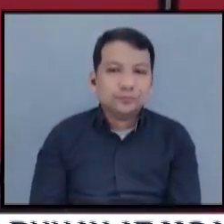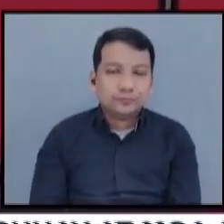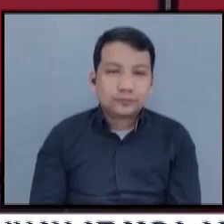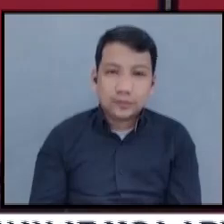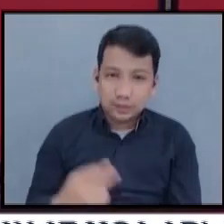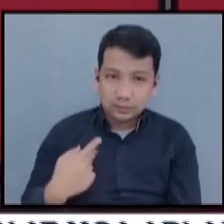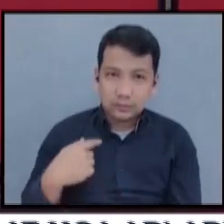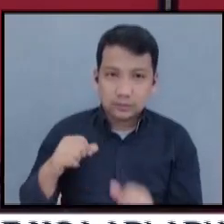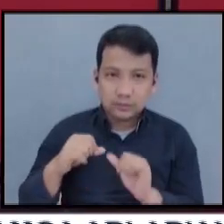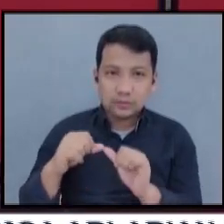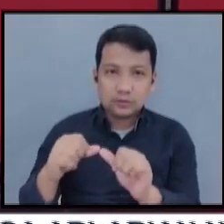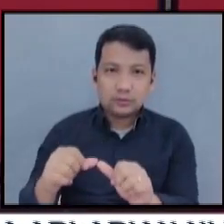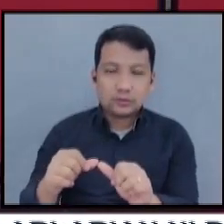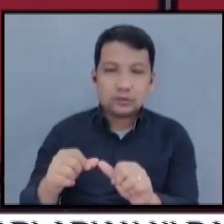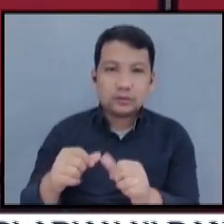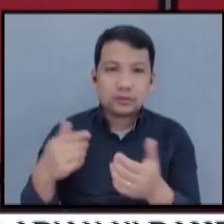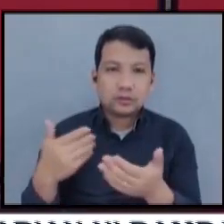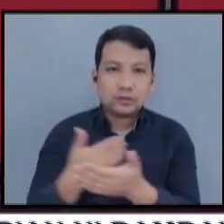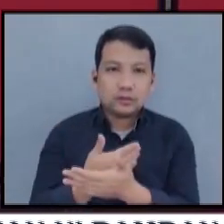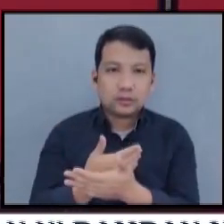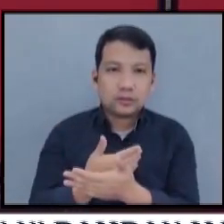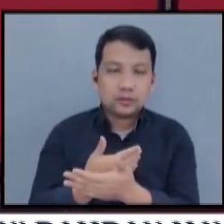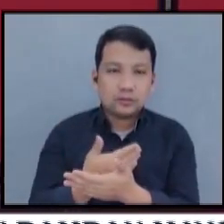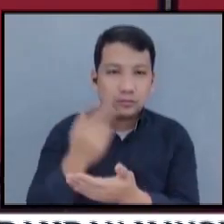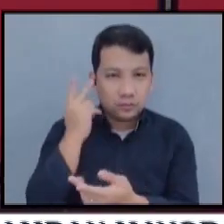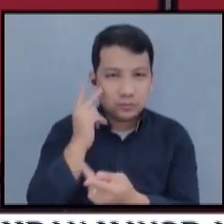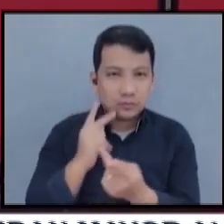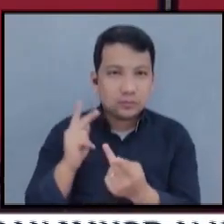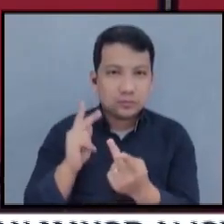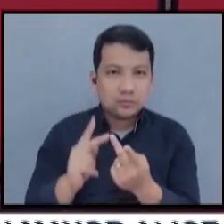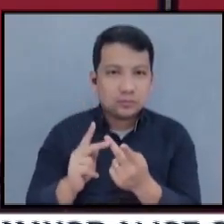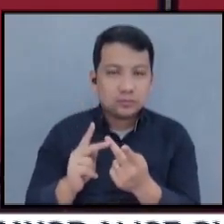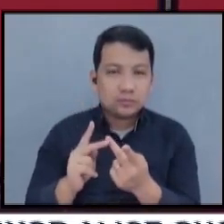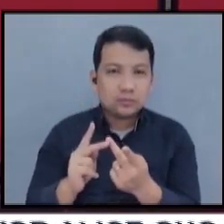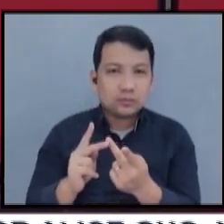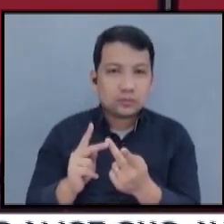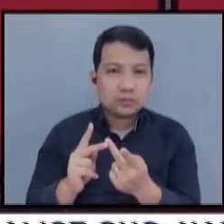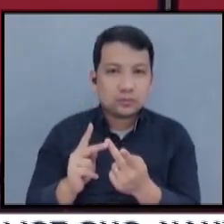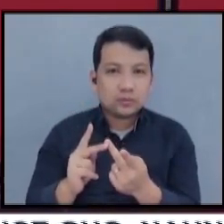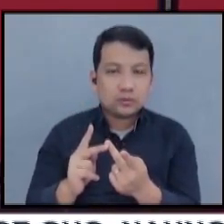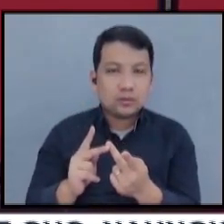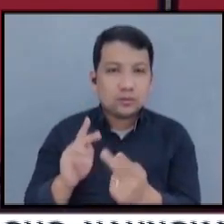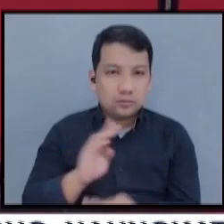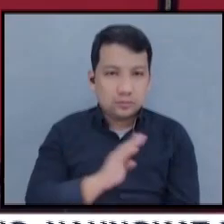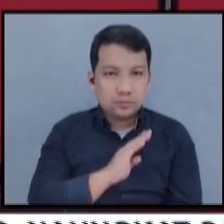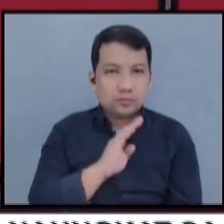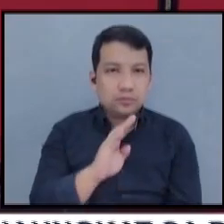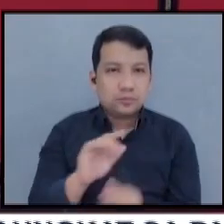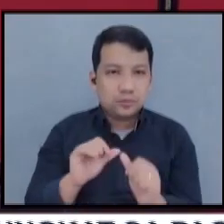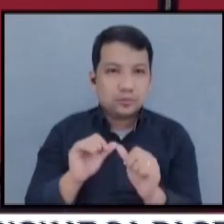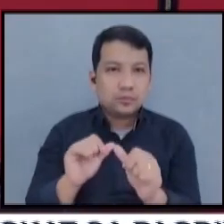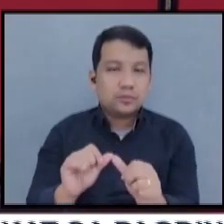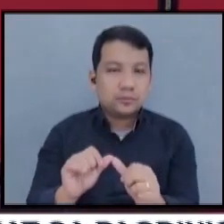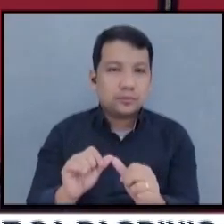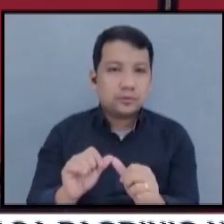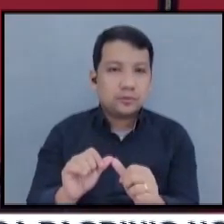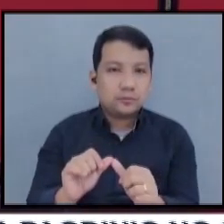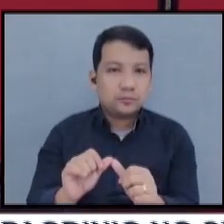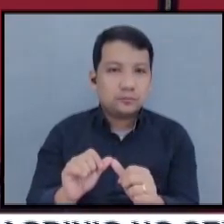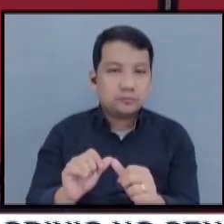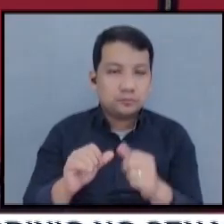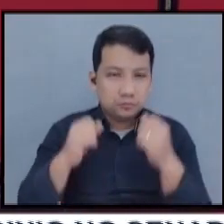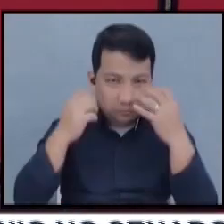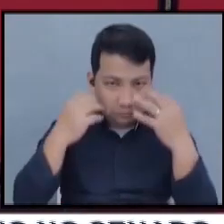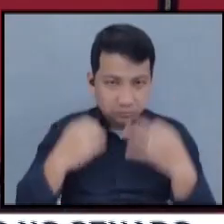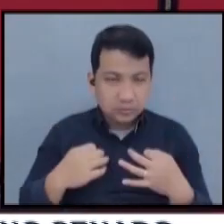a renewed sense of purpose, fortified by courage and unwavering determination, poised